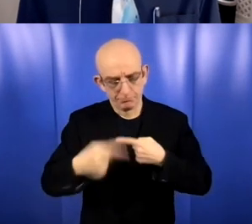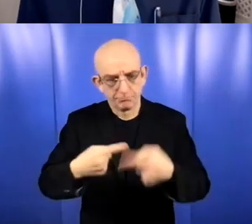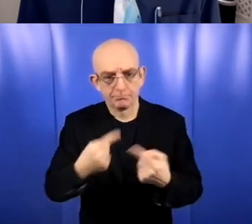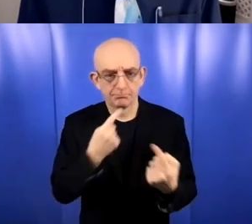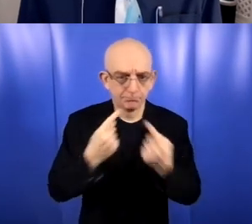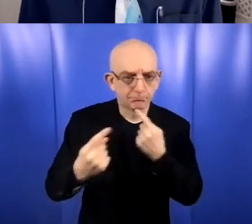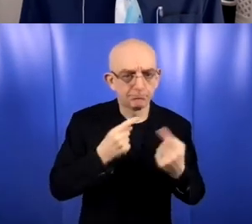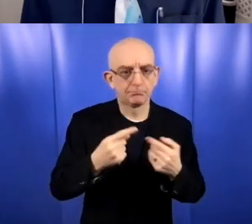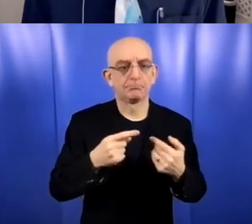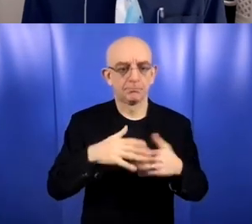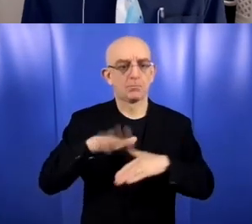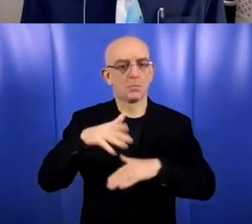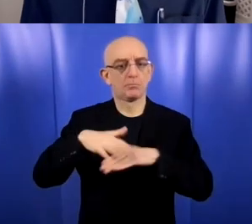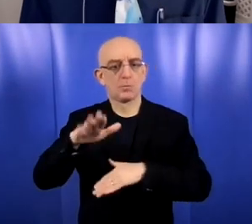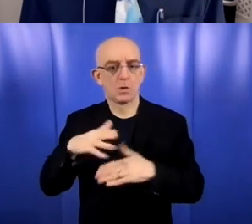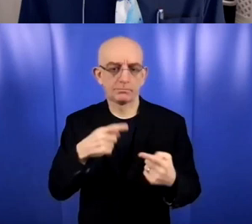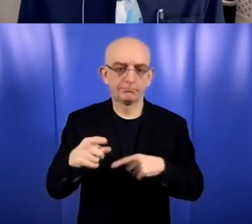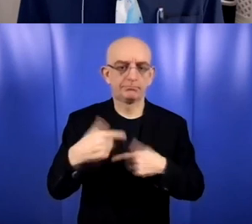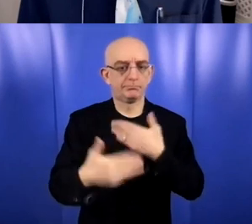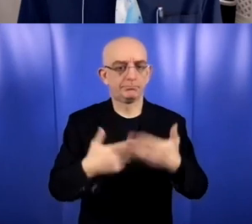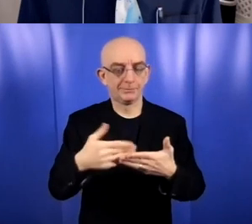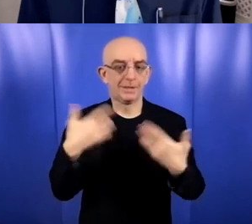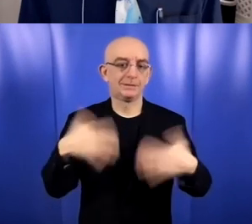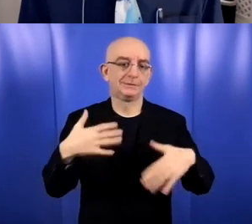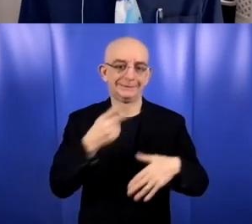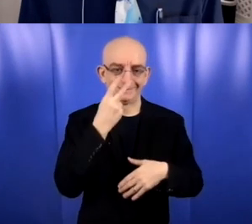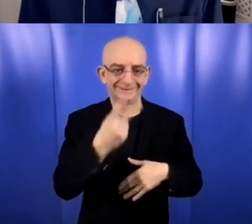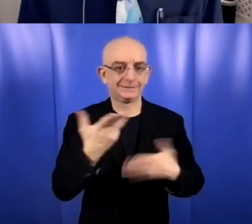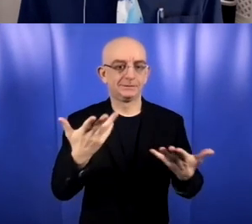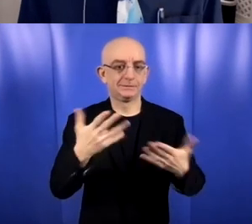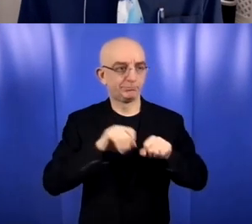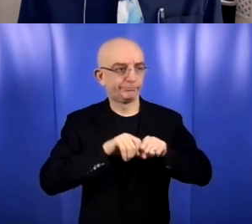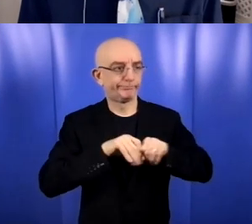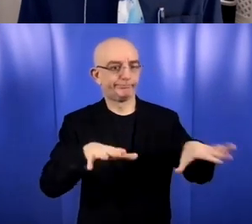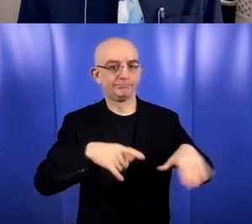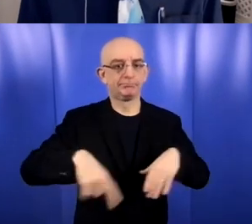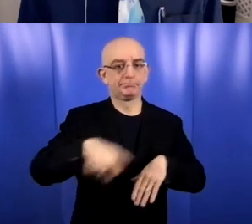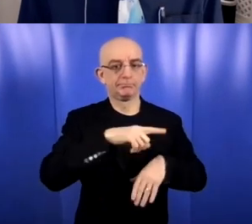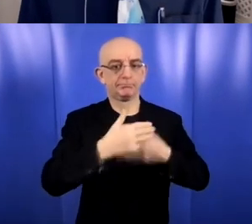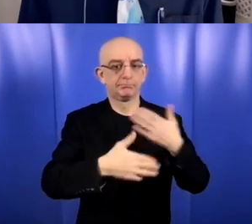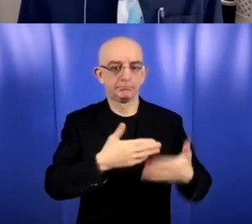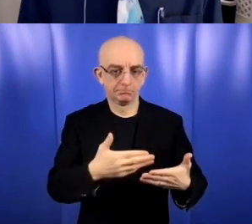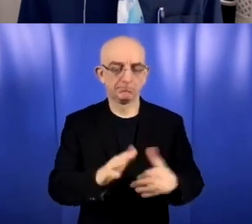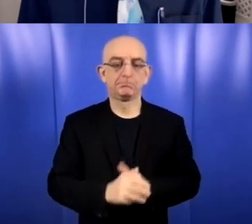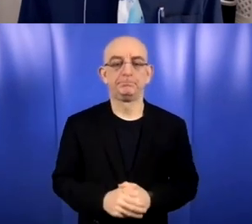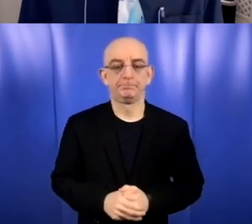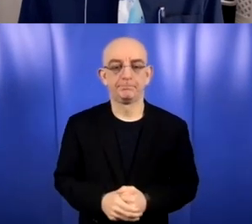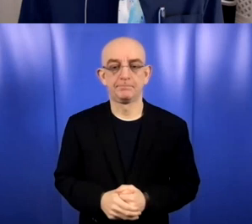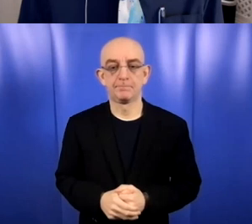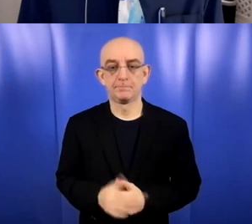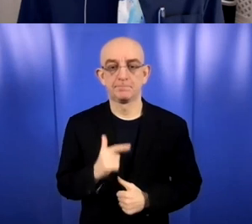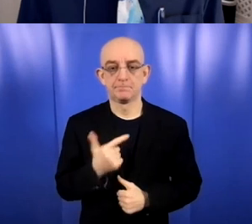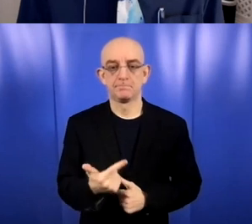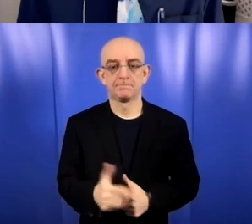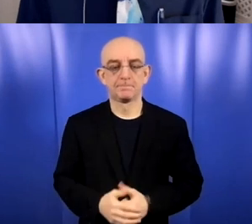One positive initiative I think we can point to in this regard is the Secretary General's initiative in the form of his call